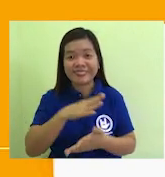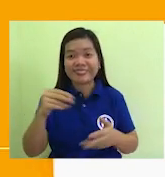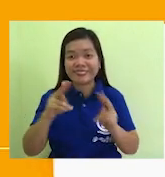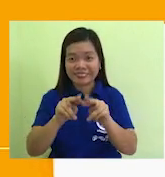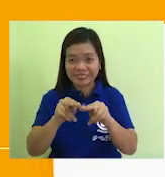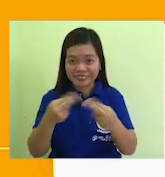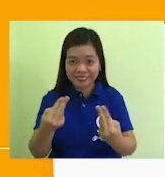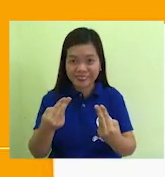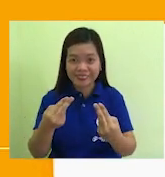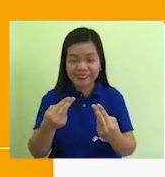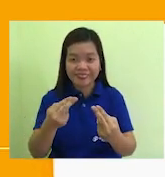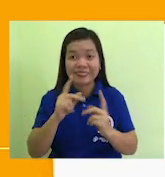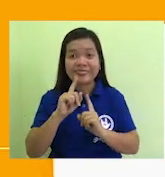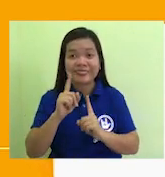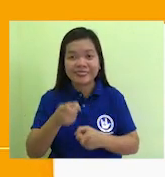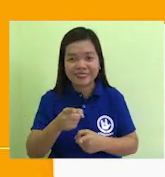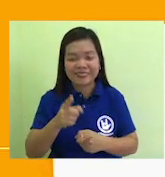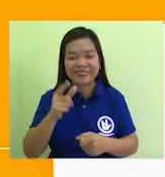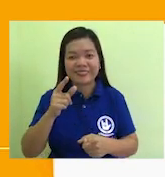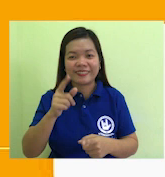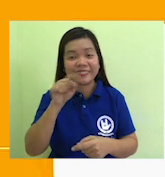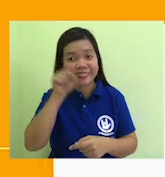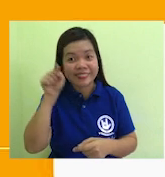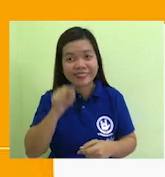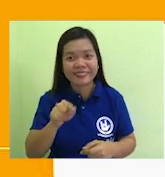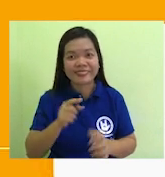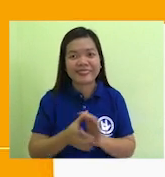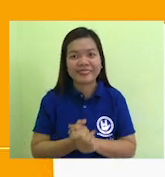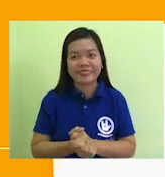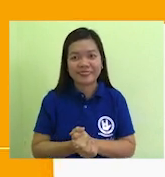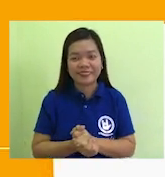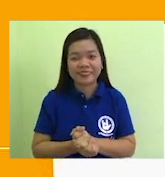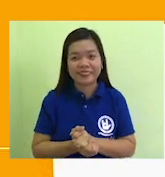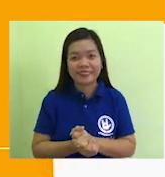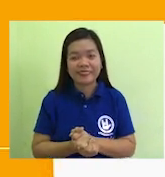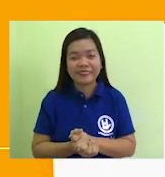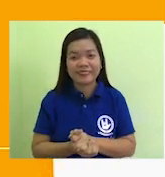and notebook in answering the questions.